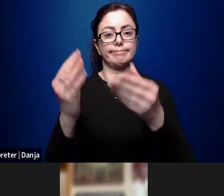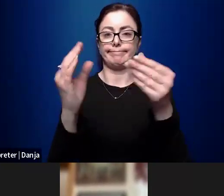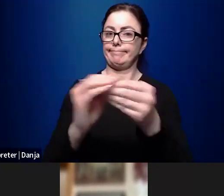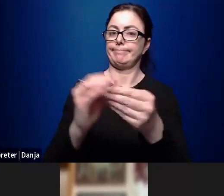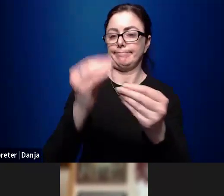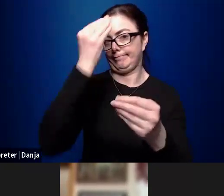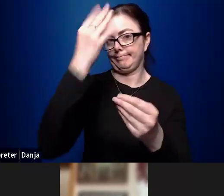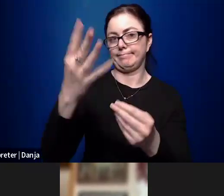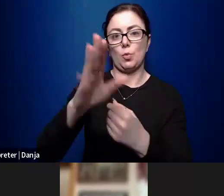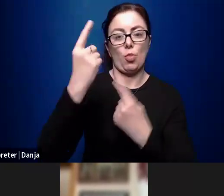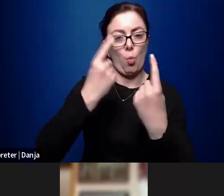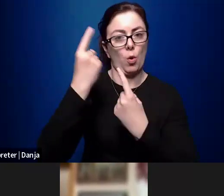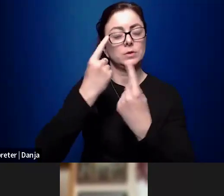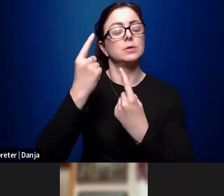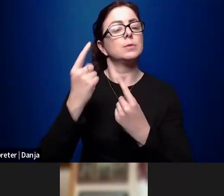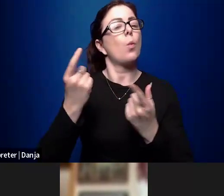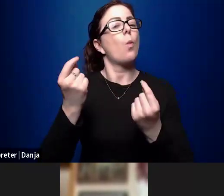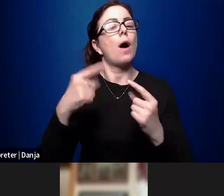to the team like around you